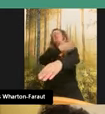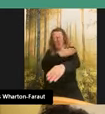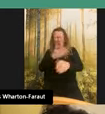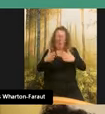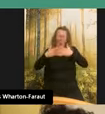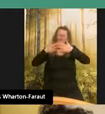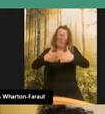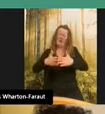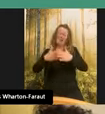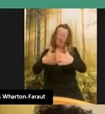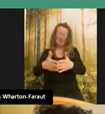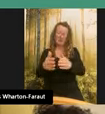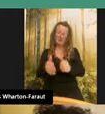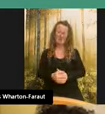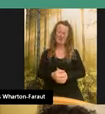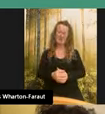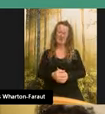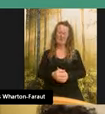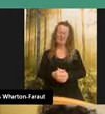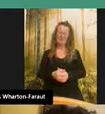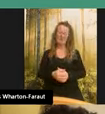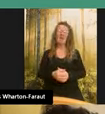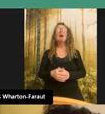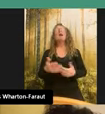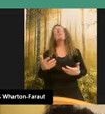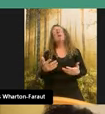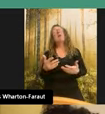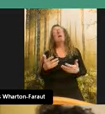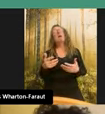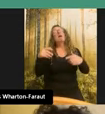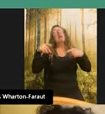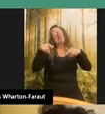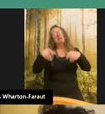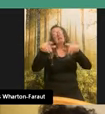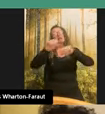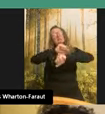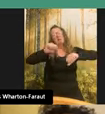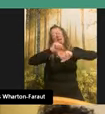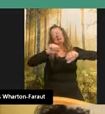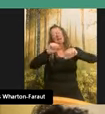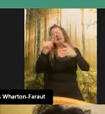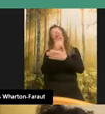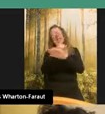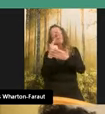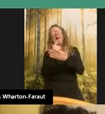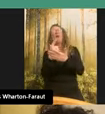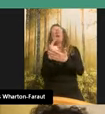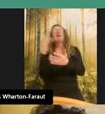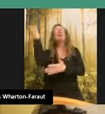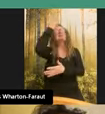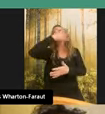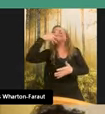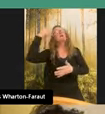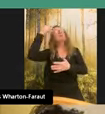the thing is that the superiority of of motorised transport is questioned in this room, and the spiritual significance of roads and routes in